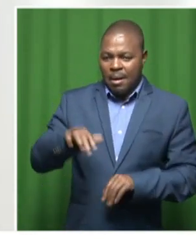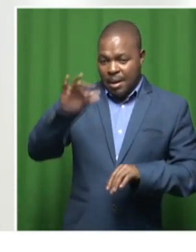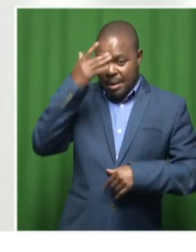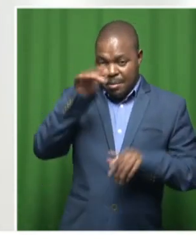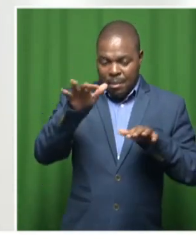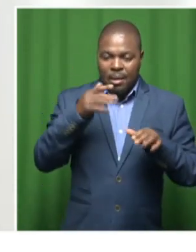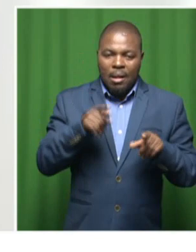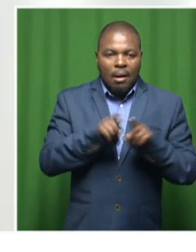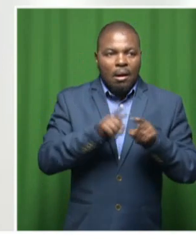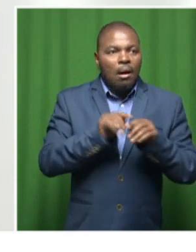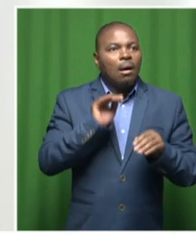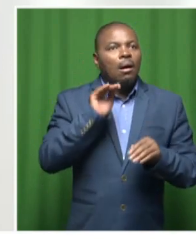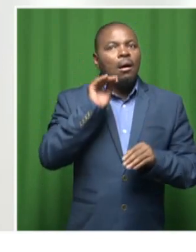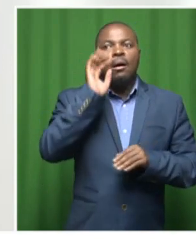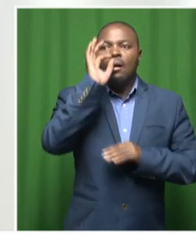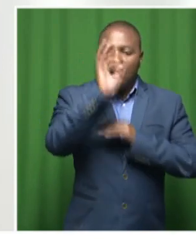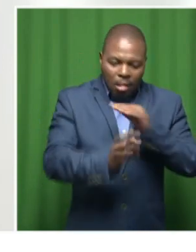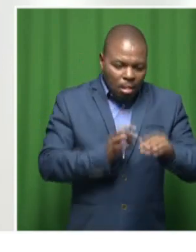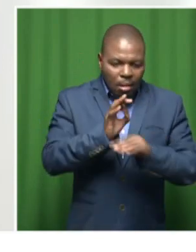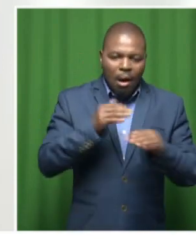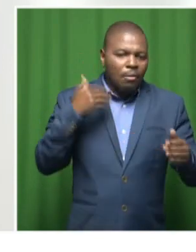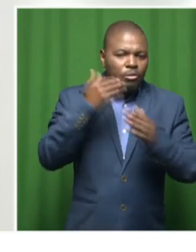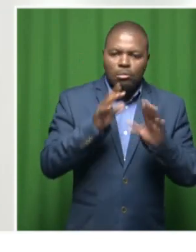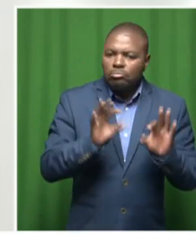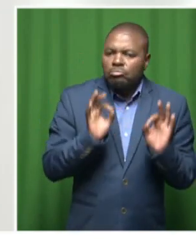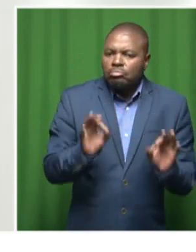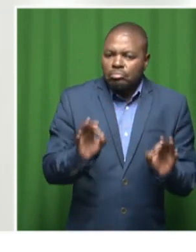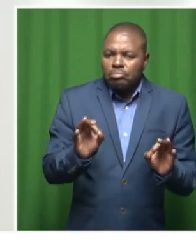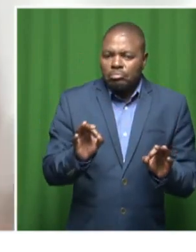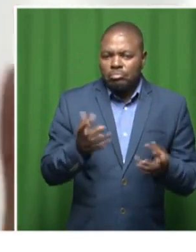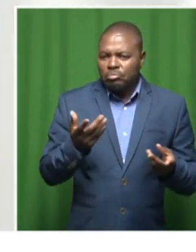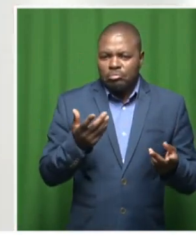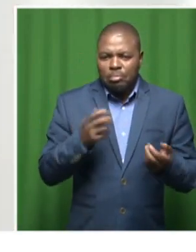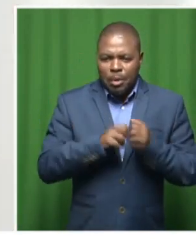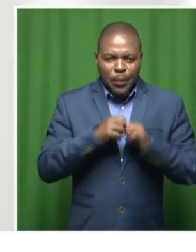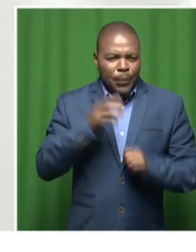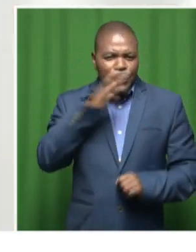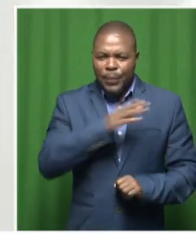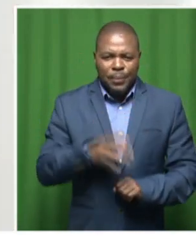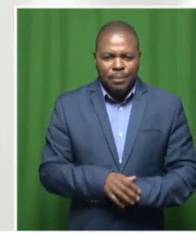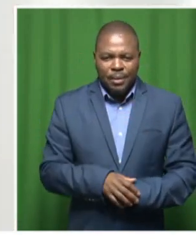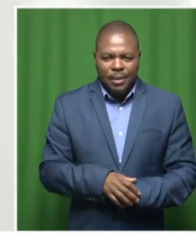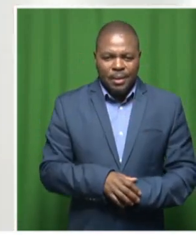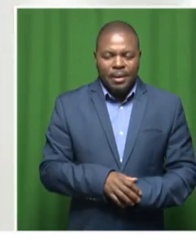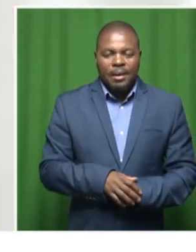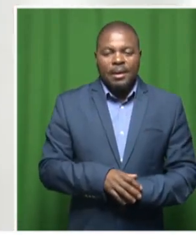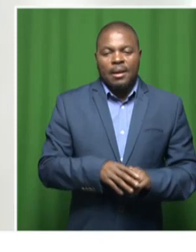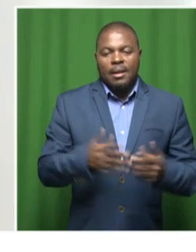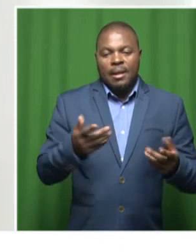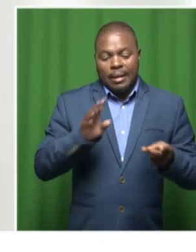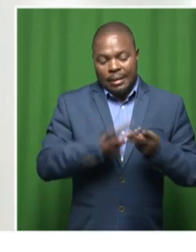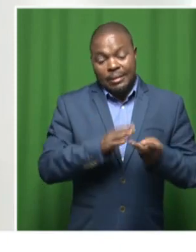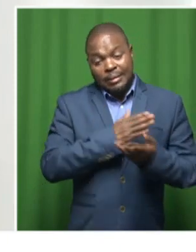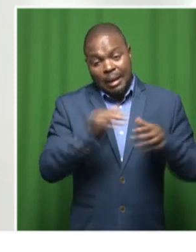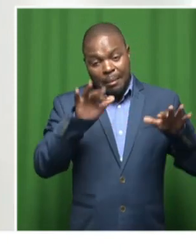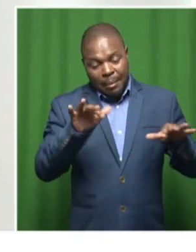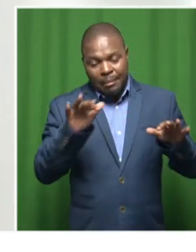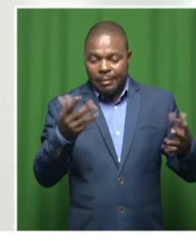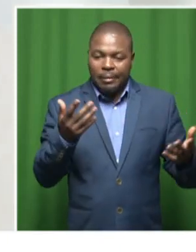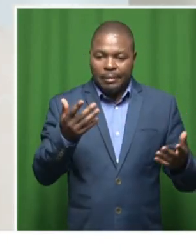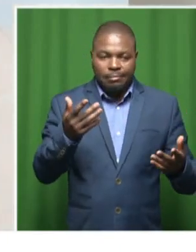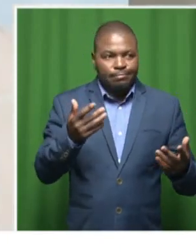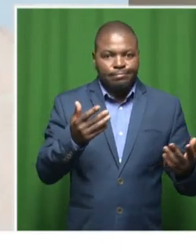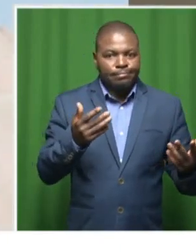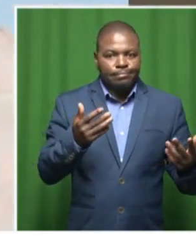overnight or later, they've gone out to supper, they've got little drains in them that they're walking around with, and they're fine. And then I've got patients who are literally